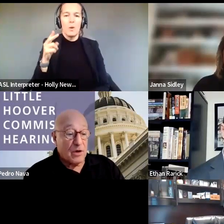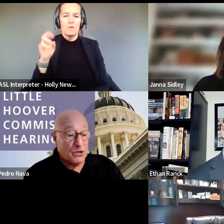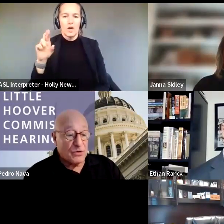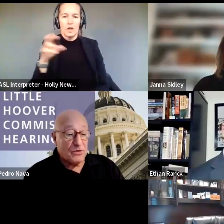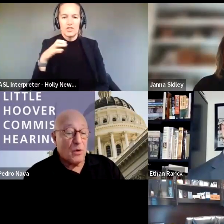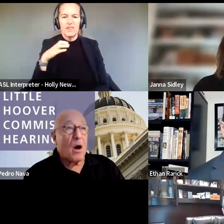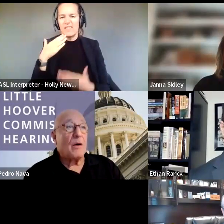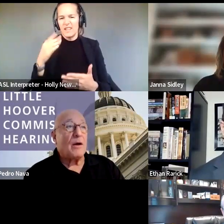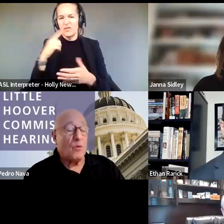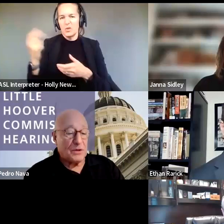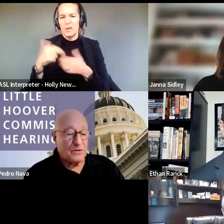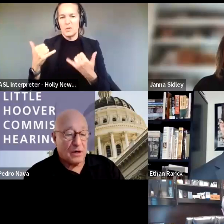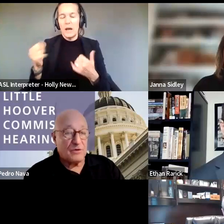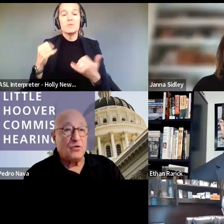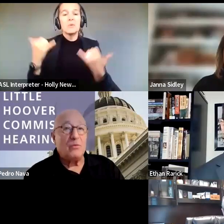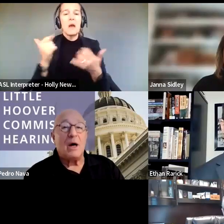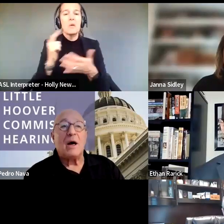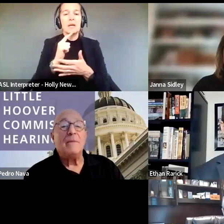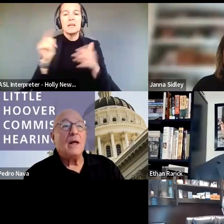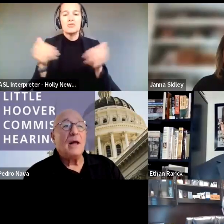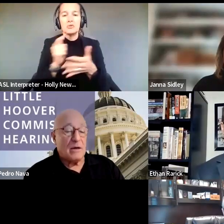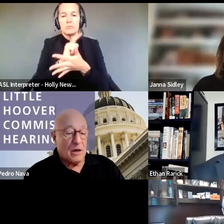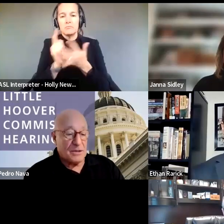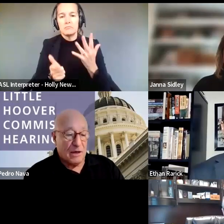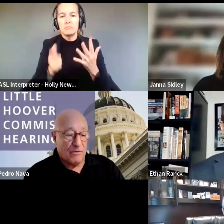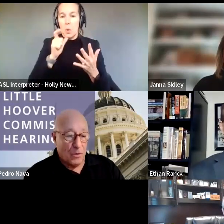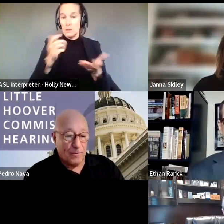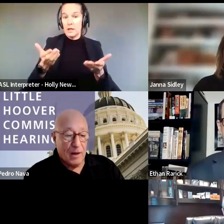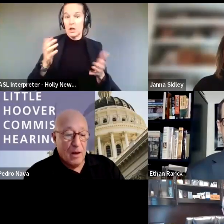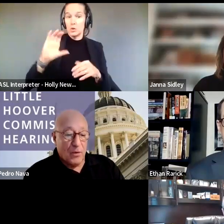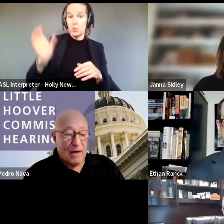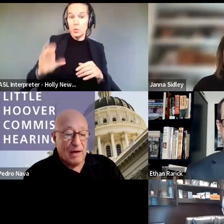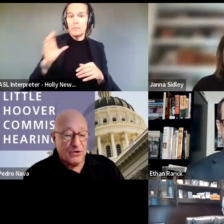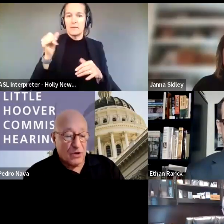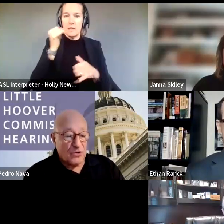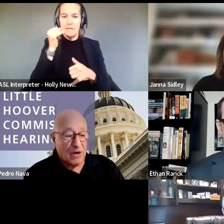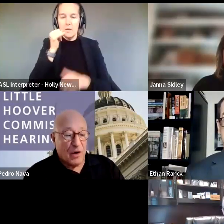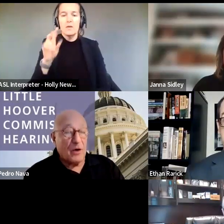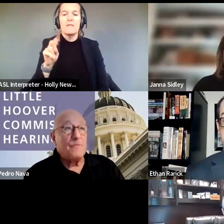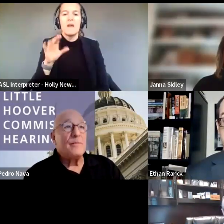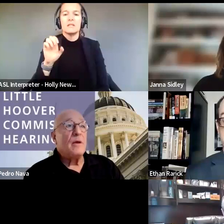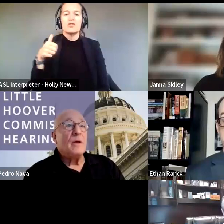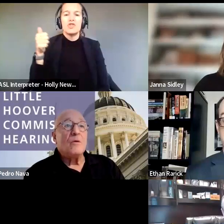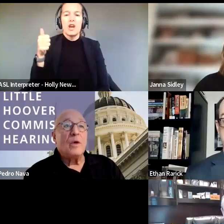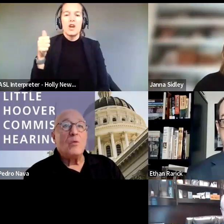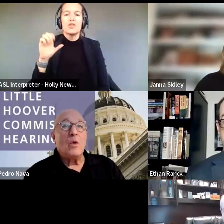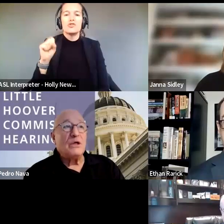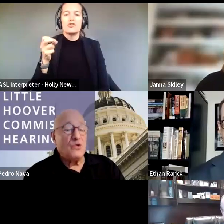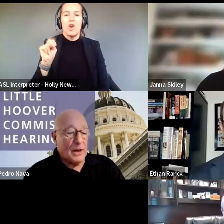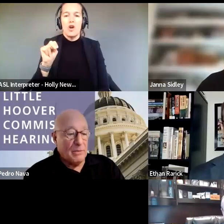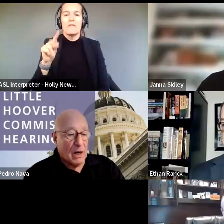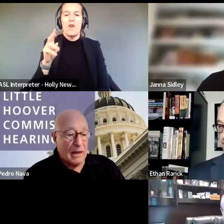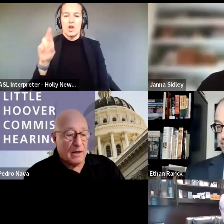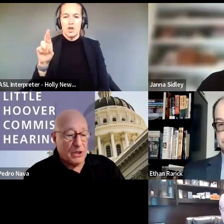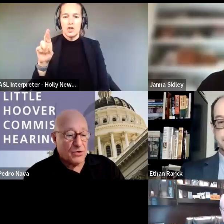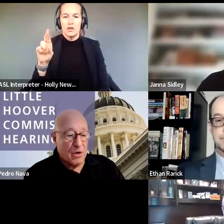the other commissioners who are here with us on Zoom and on telephone. We have Vice Chair Sean Varner. We will be